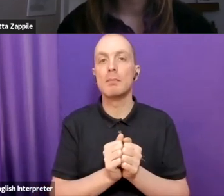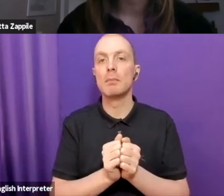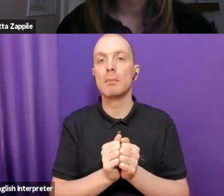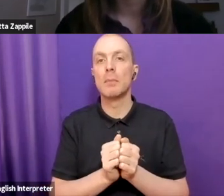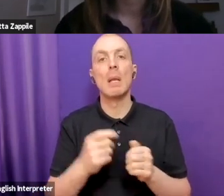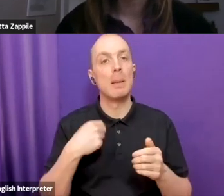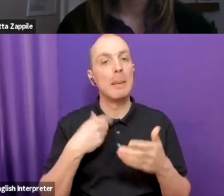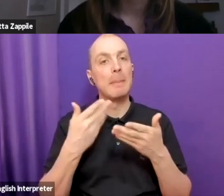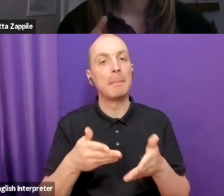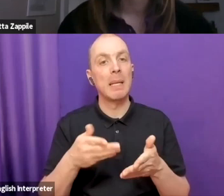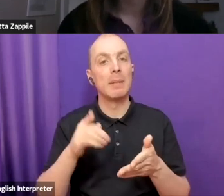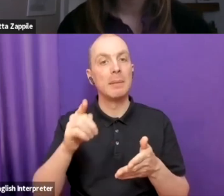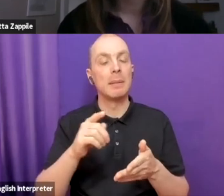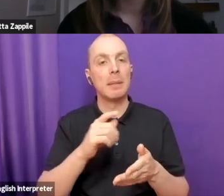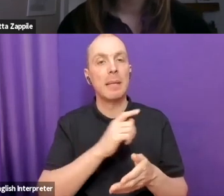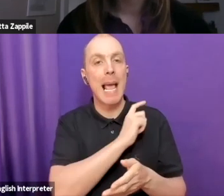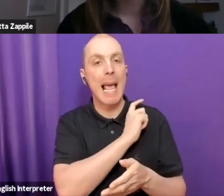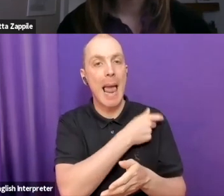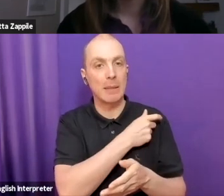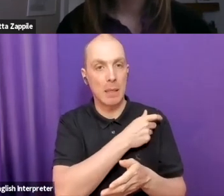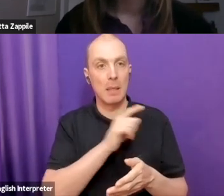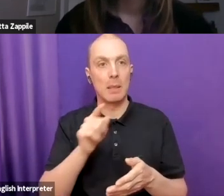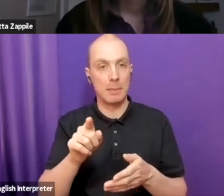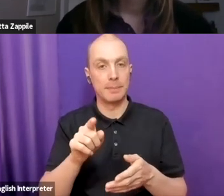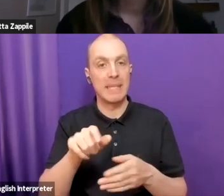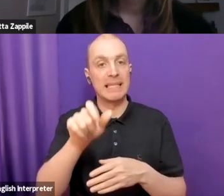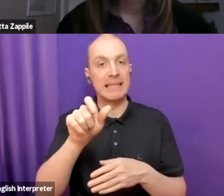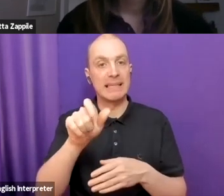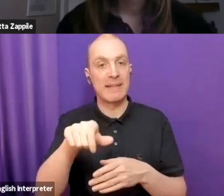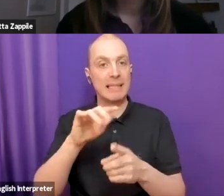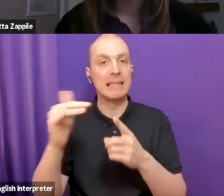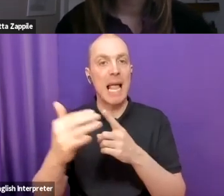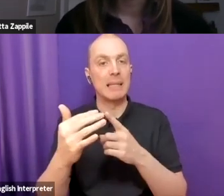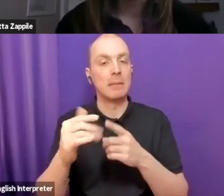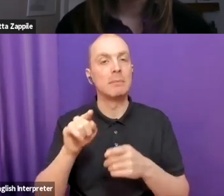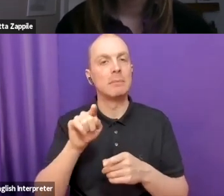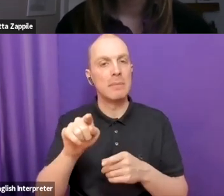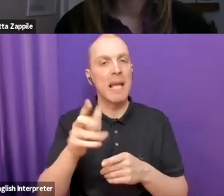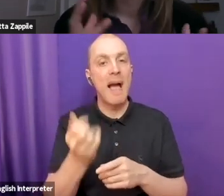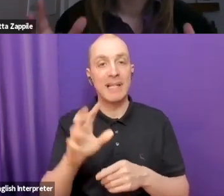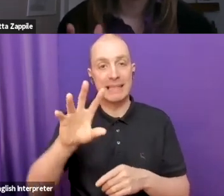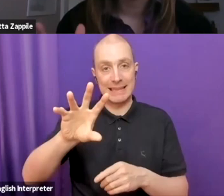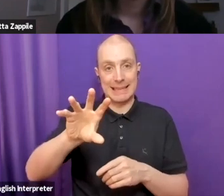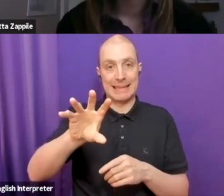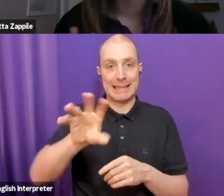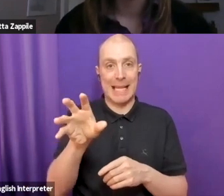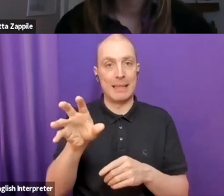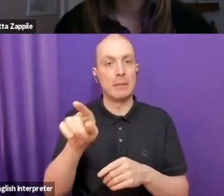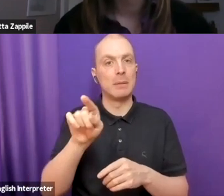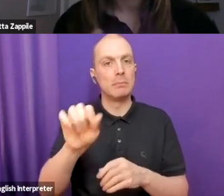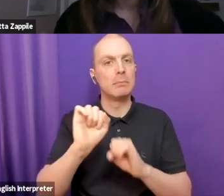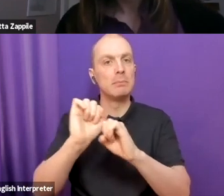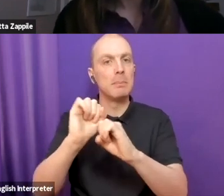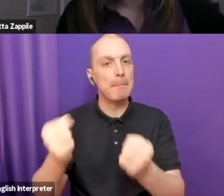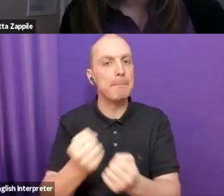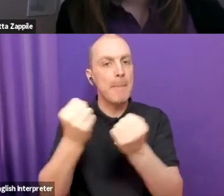civil society in Canada, and they also have a federal state. And one of the things, they have the same problem or like challenge, let's